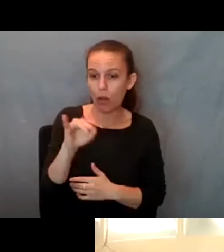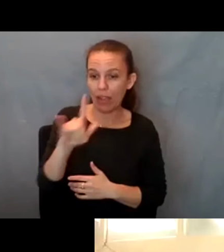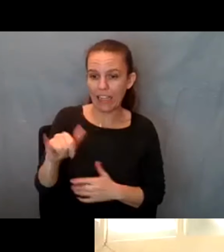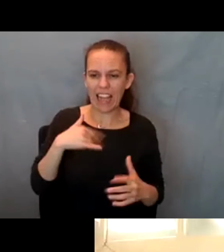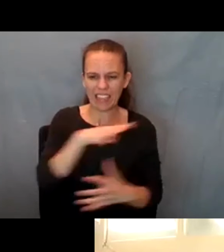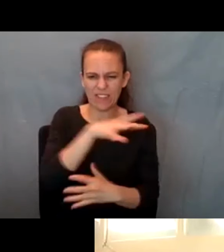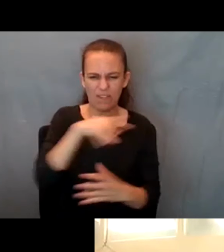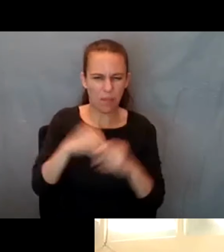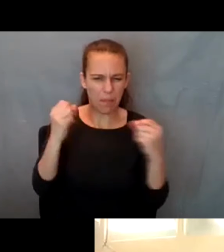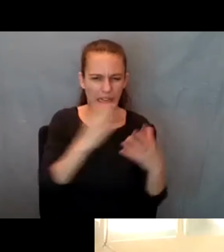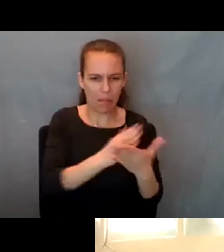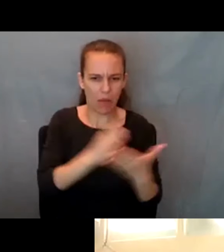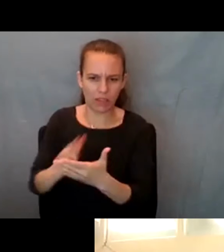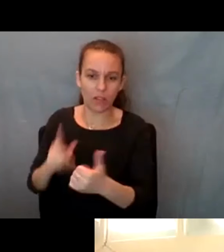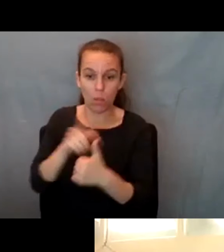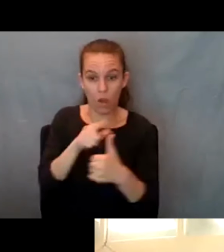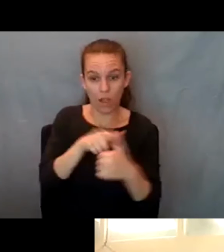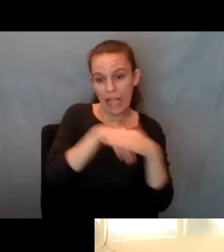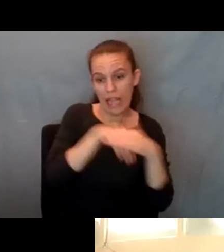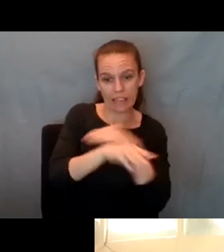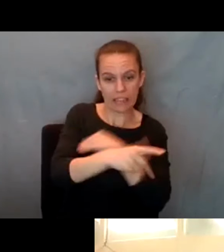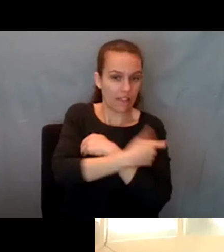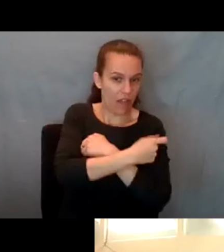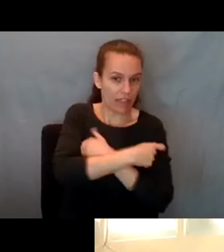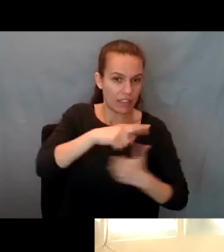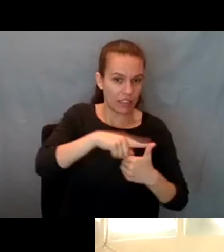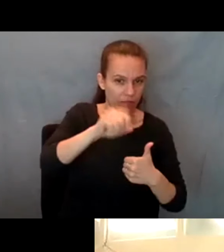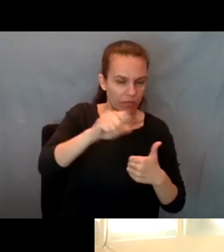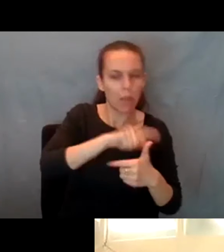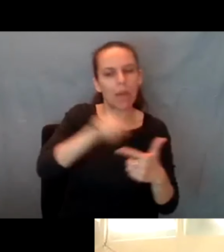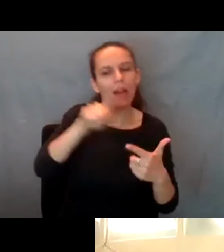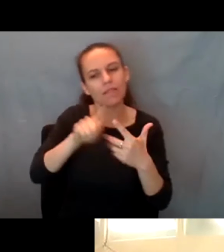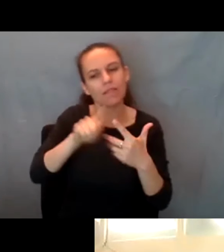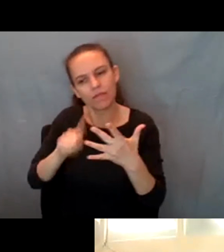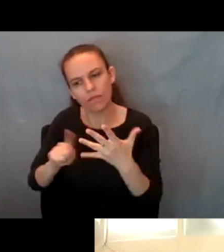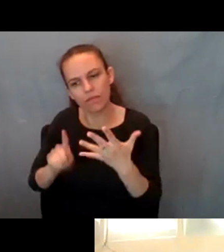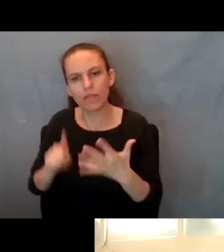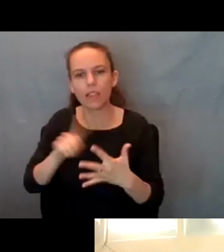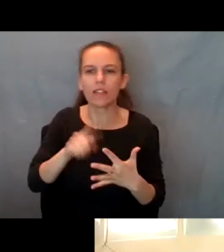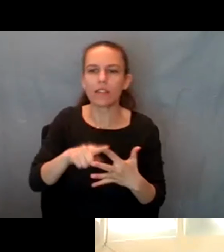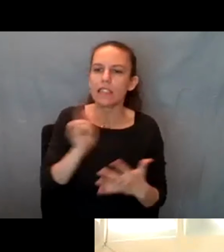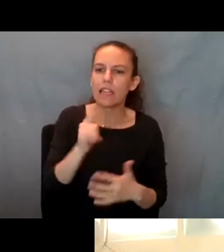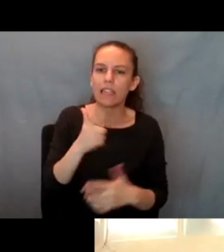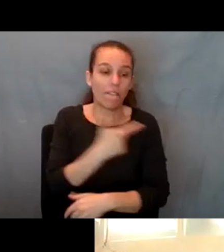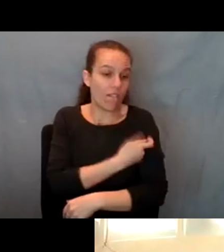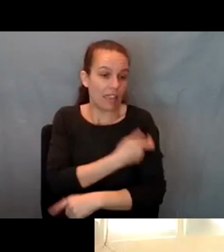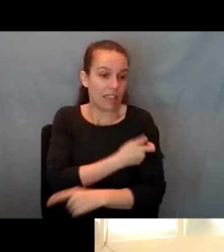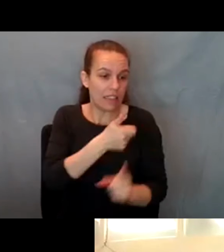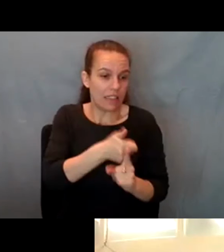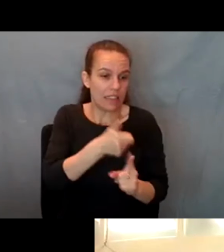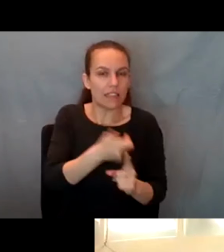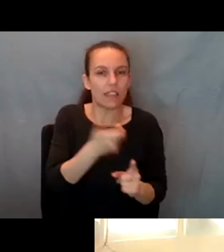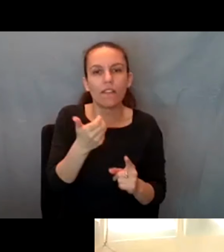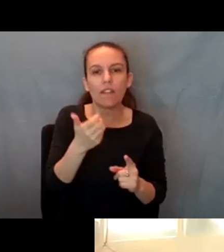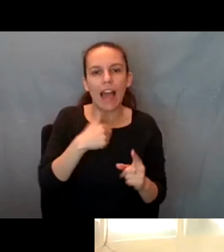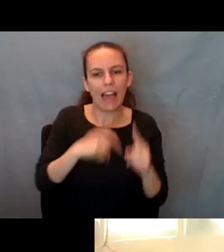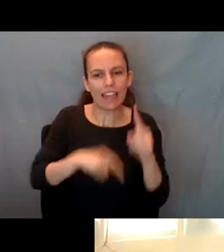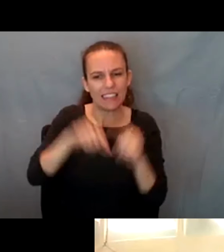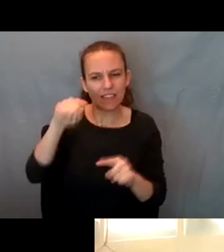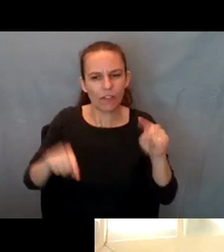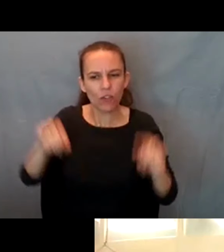vaccine. But the other issue is that these vaccines have differential sort of